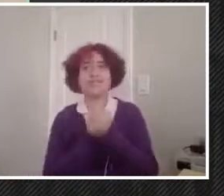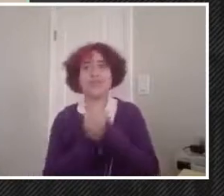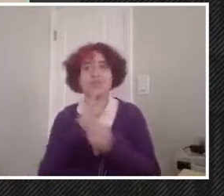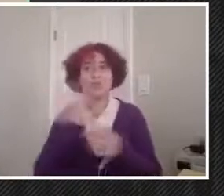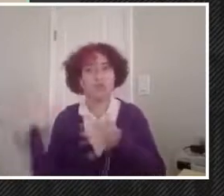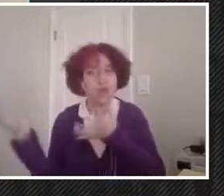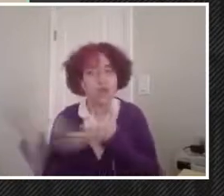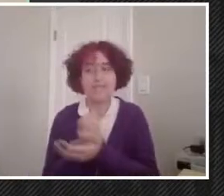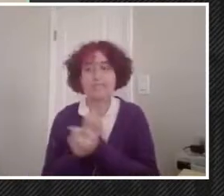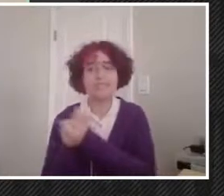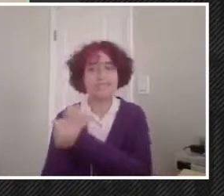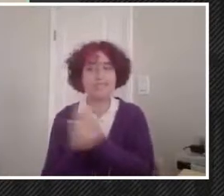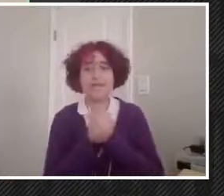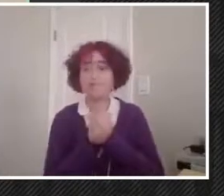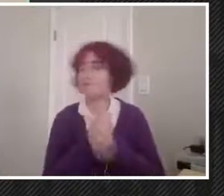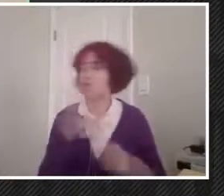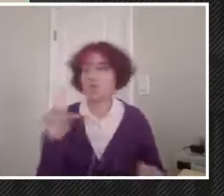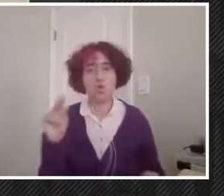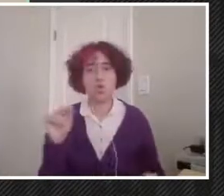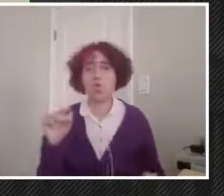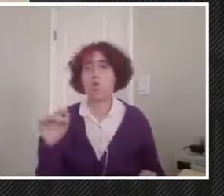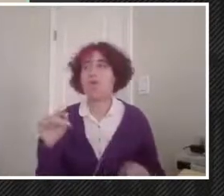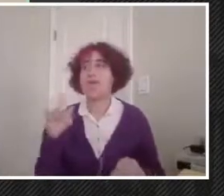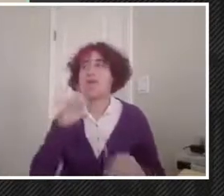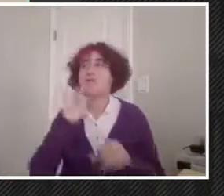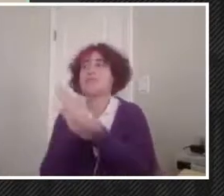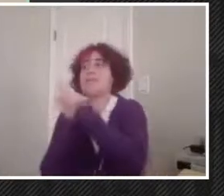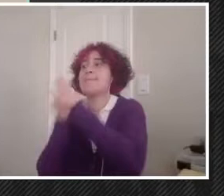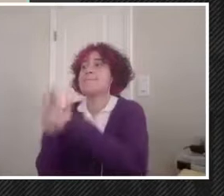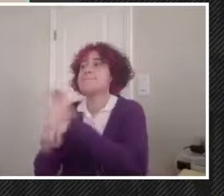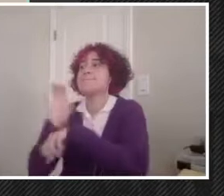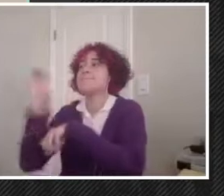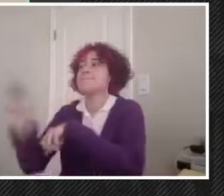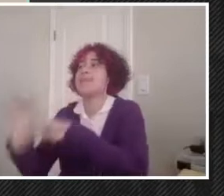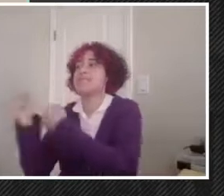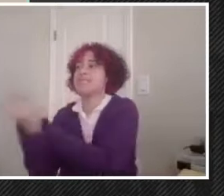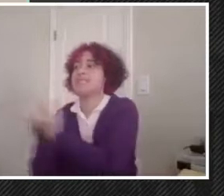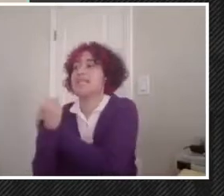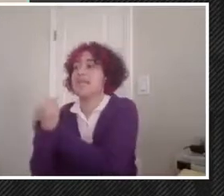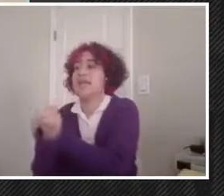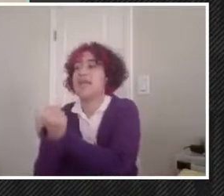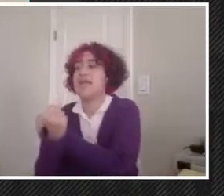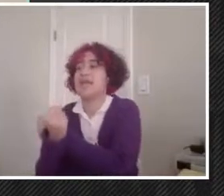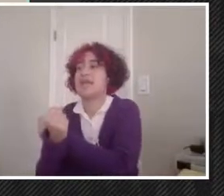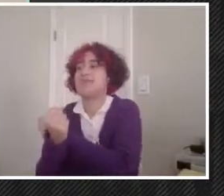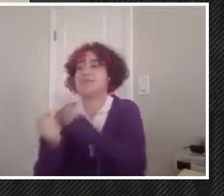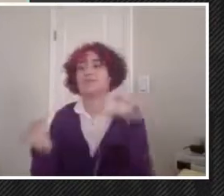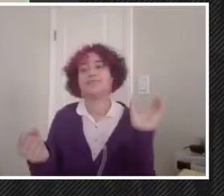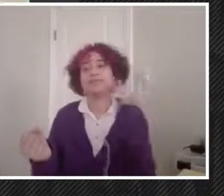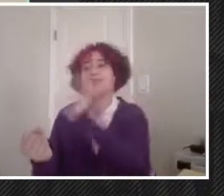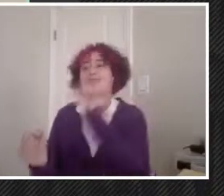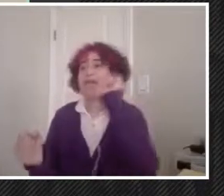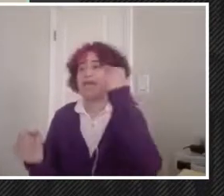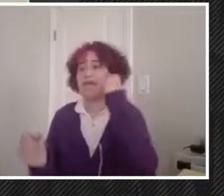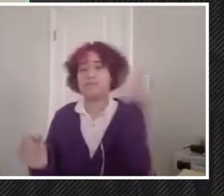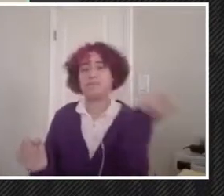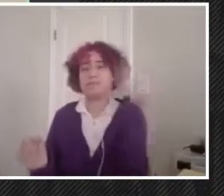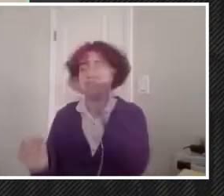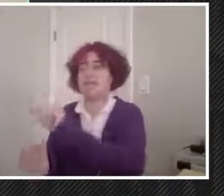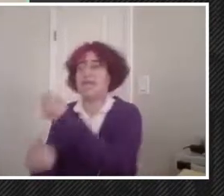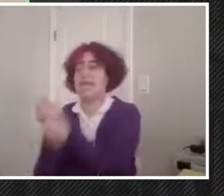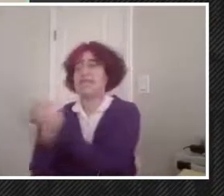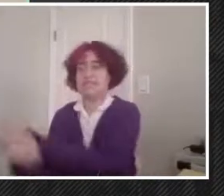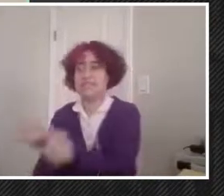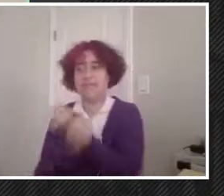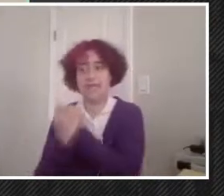done onto us, and it was done onto us by whom? A government. Therefore, they created a wrong that they must remedy.